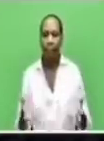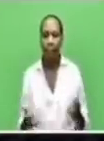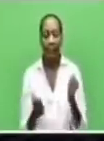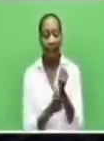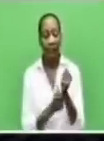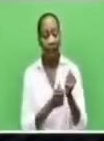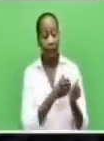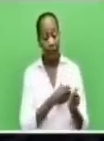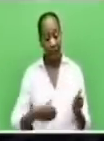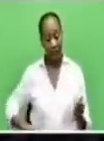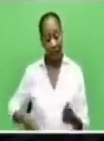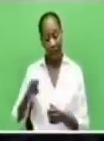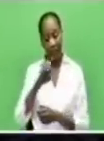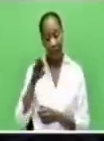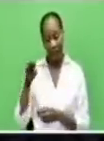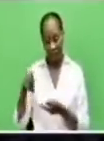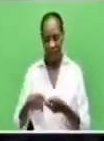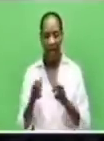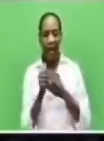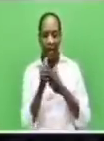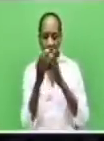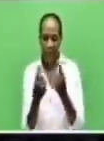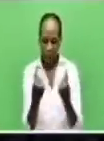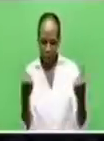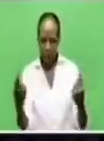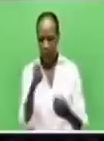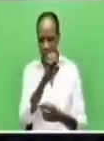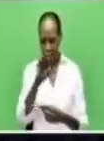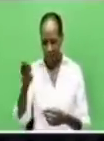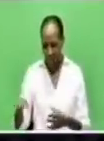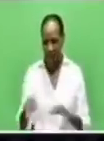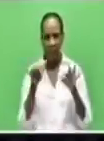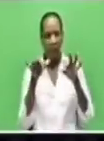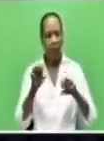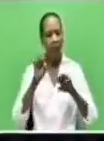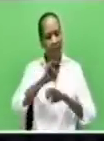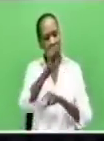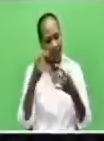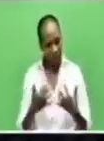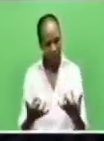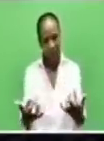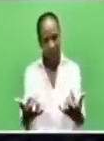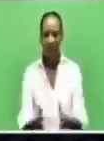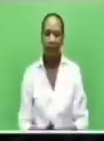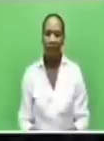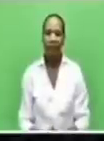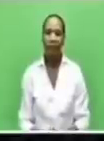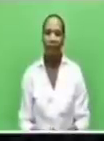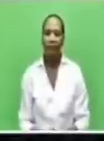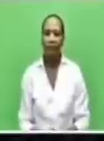Deputy President of the EFF and the leadership of the EFF, the people of South Africa,